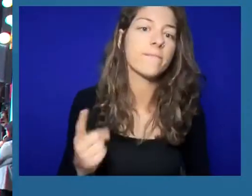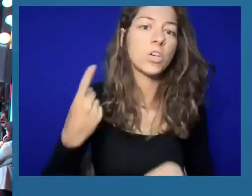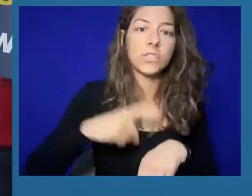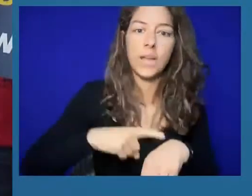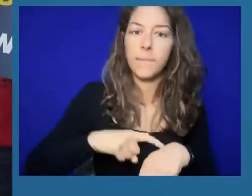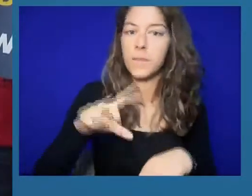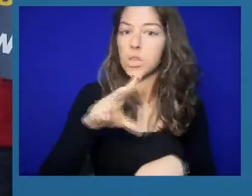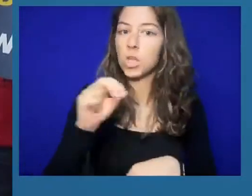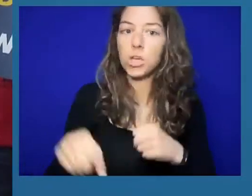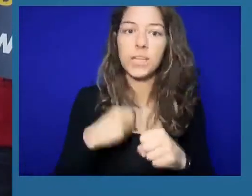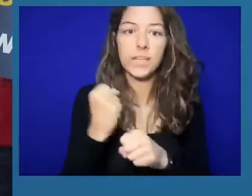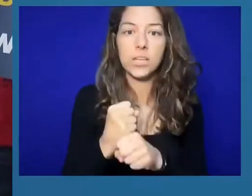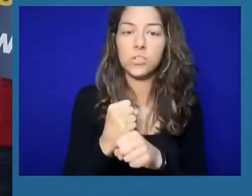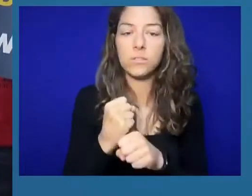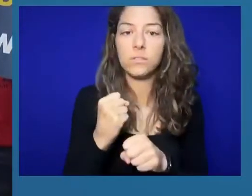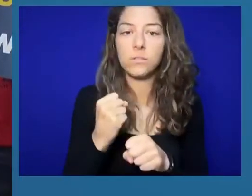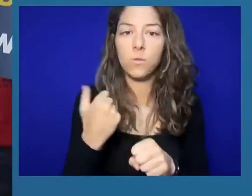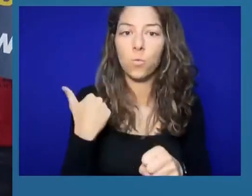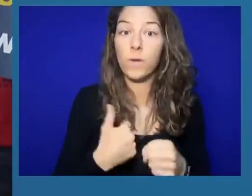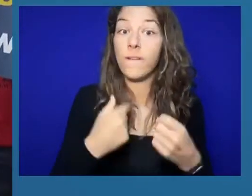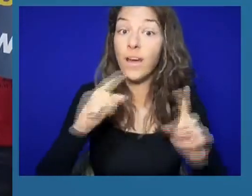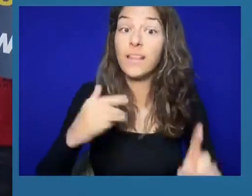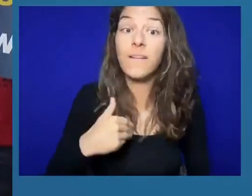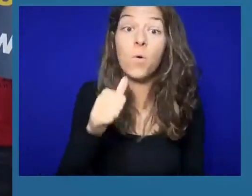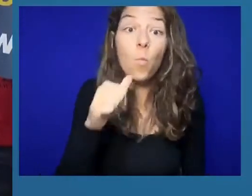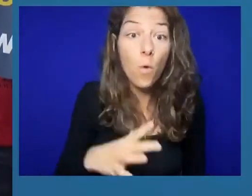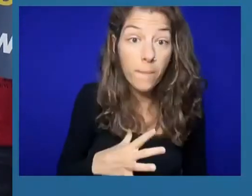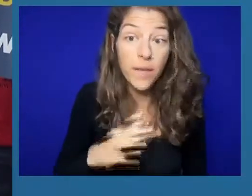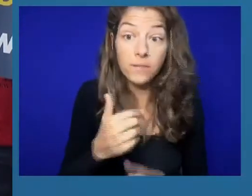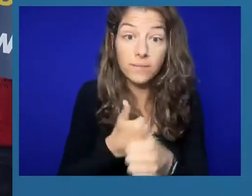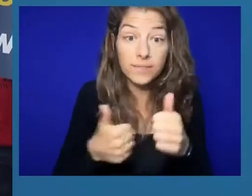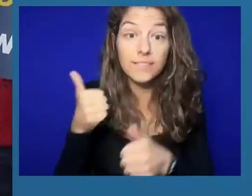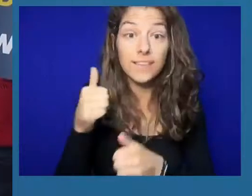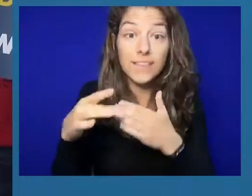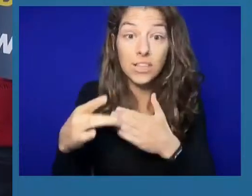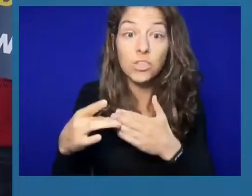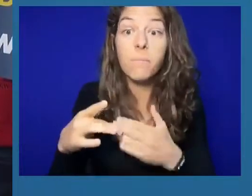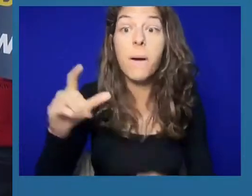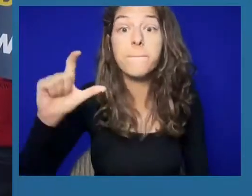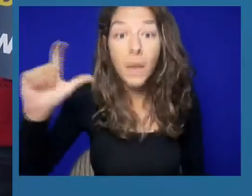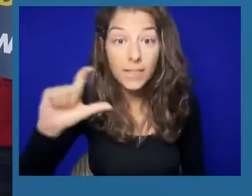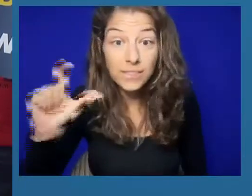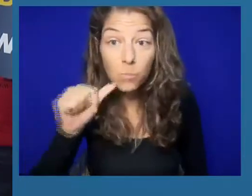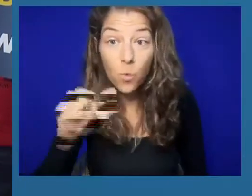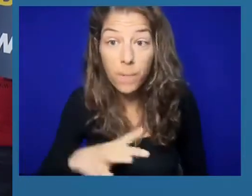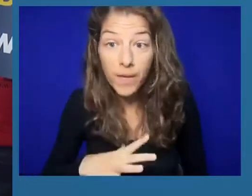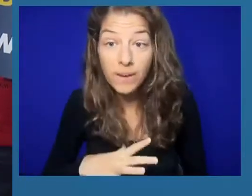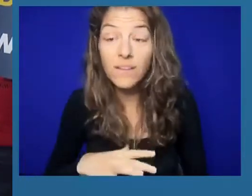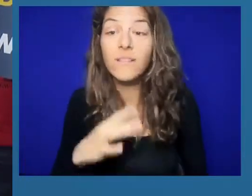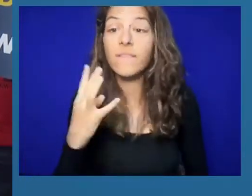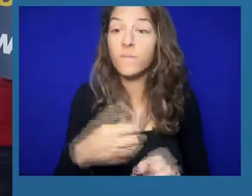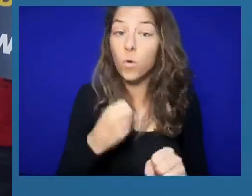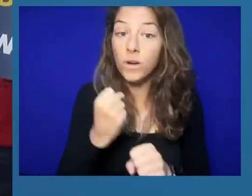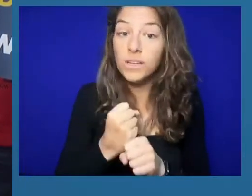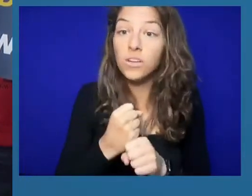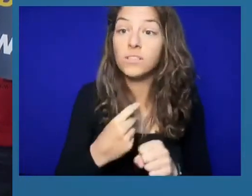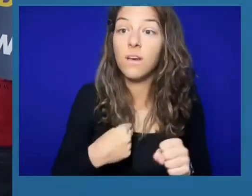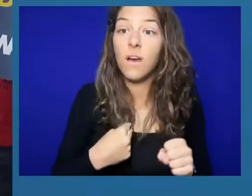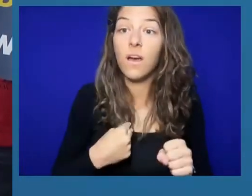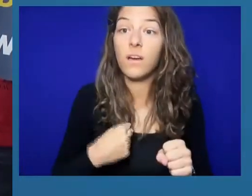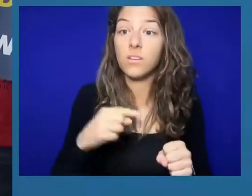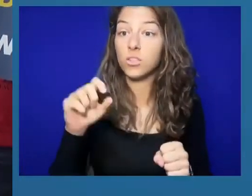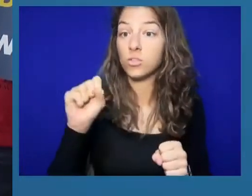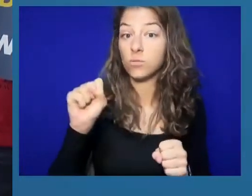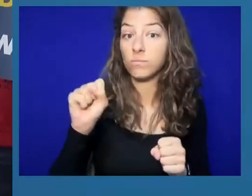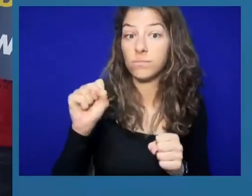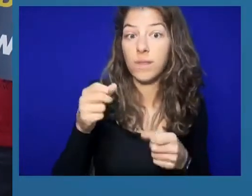years that we have a woman in power, that we have a Muslim woman. And the 4 years that I asked Susie to run for me,